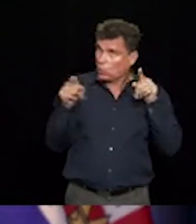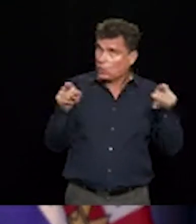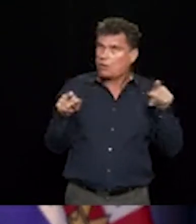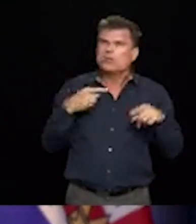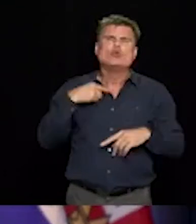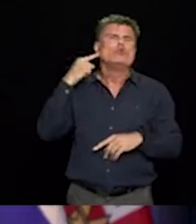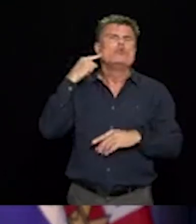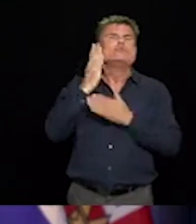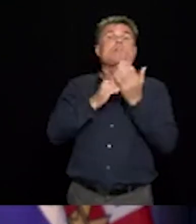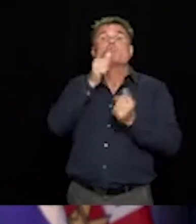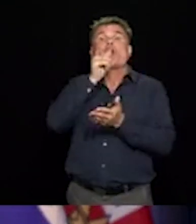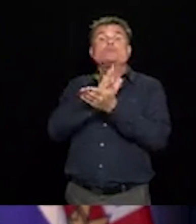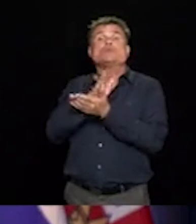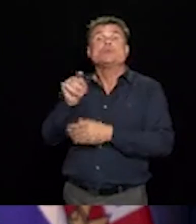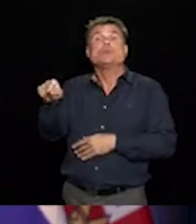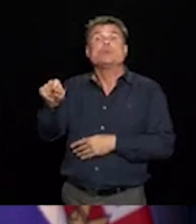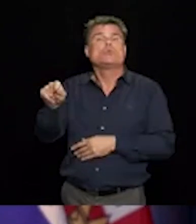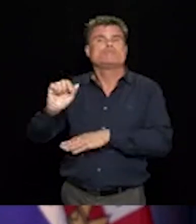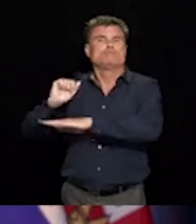that differ from the provincial standards.